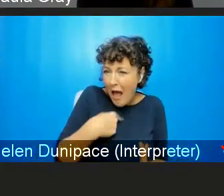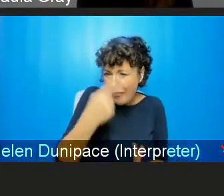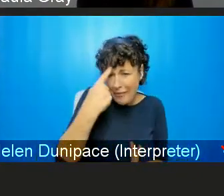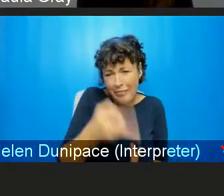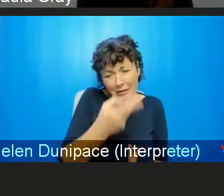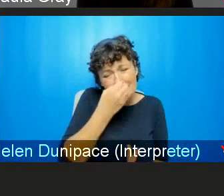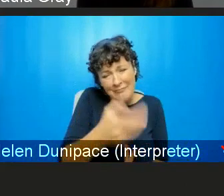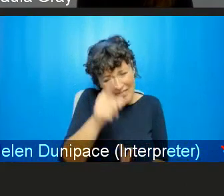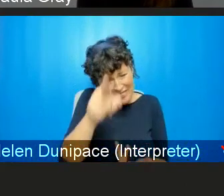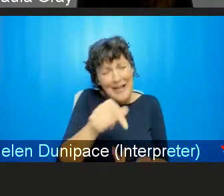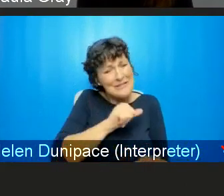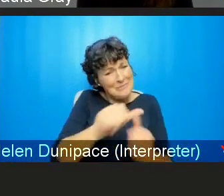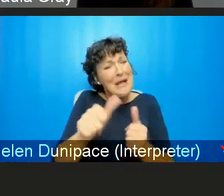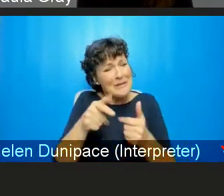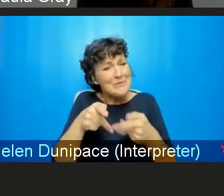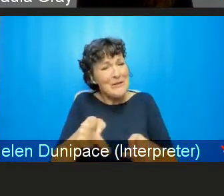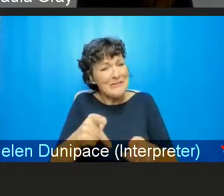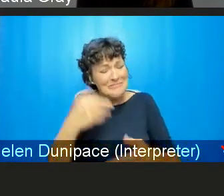way forward, to be honest.